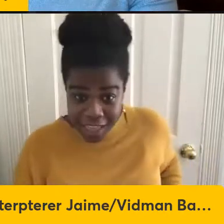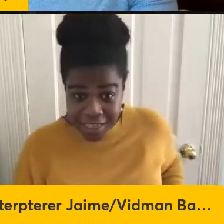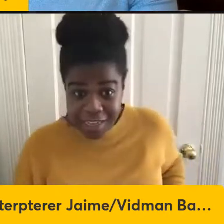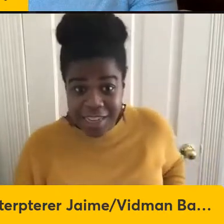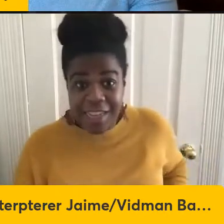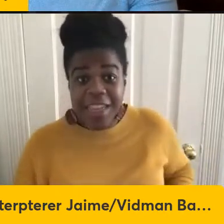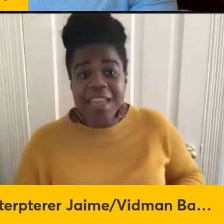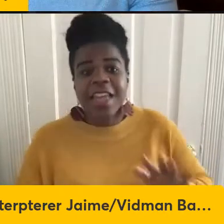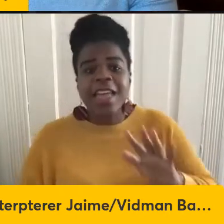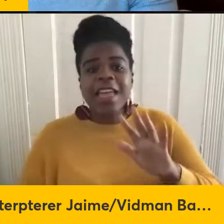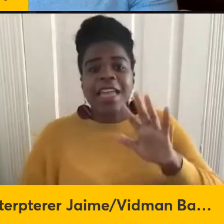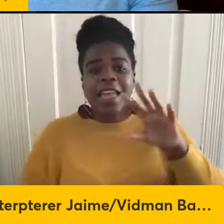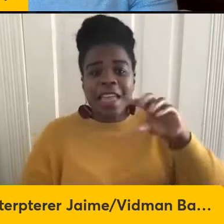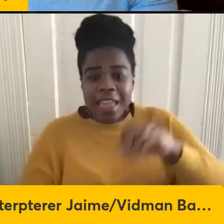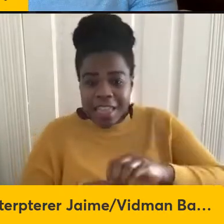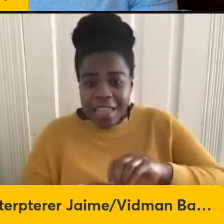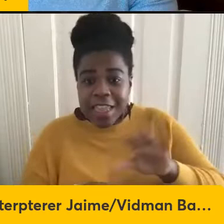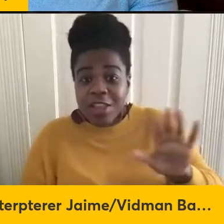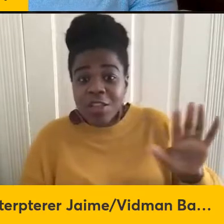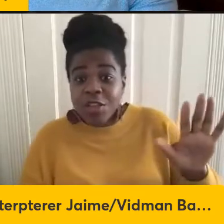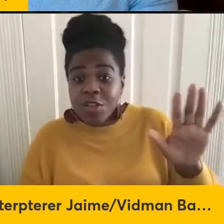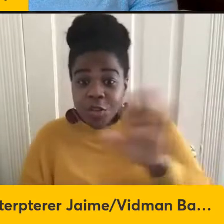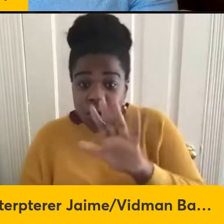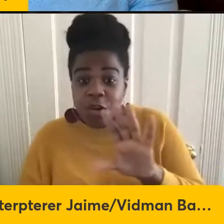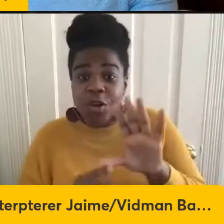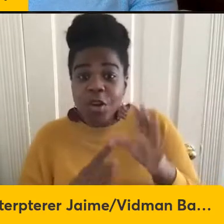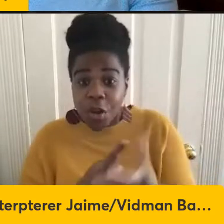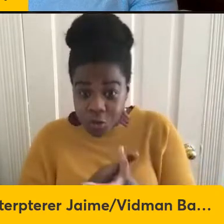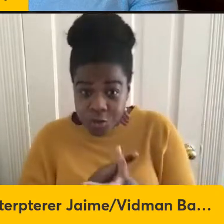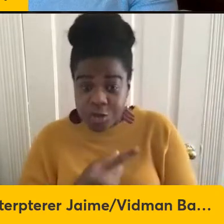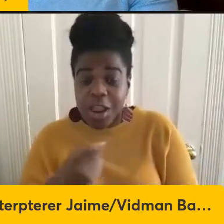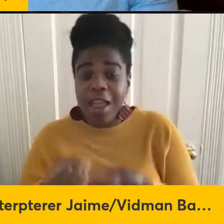advocate within your own culture, right? There's like